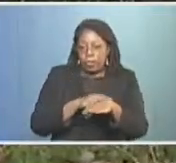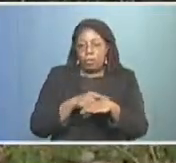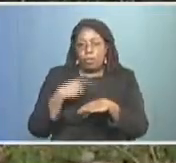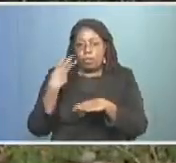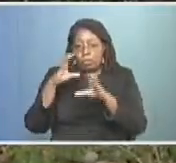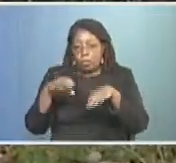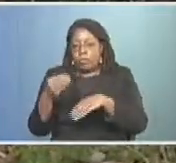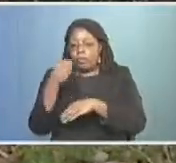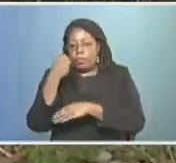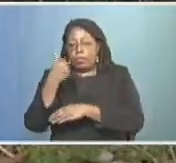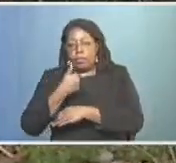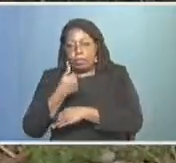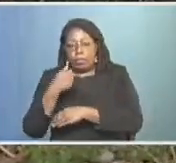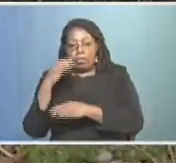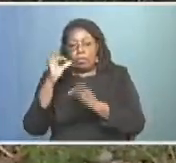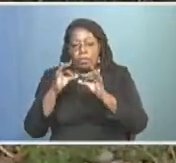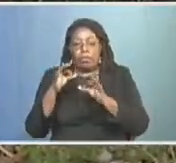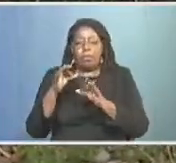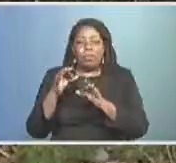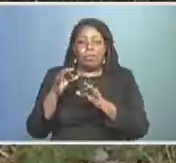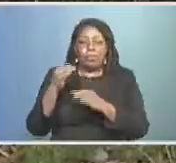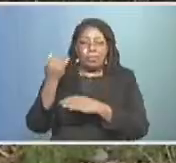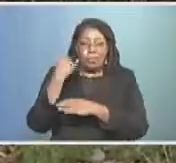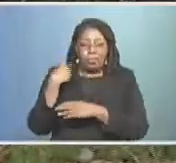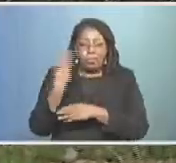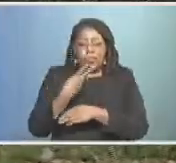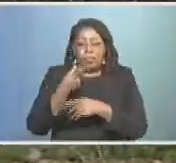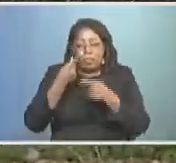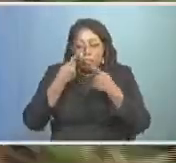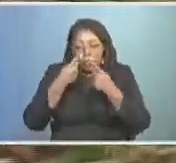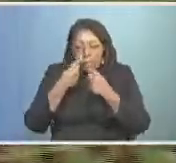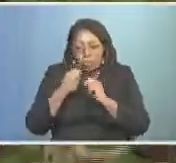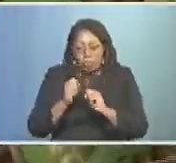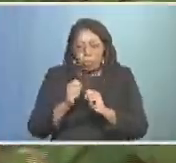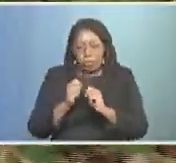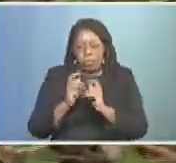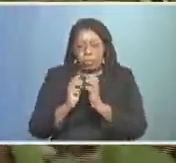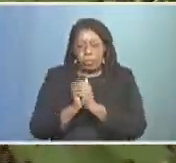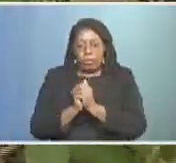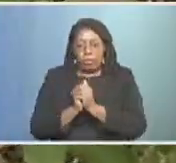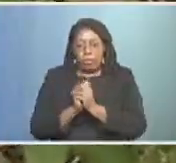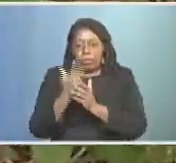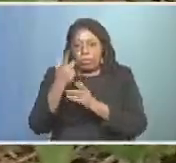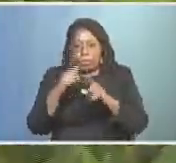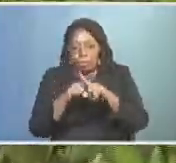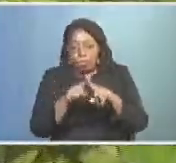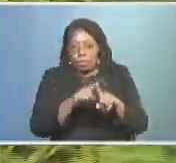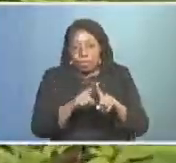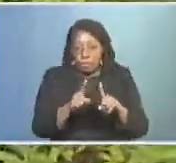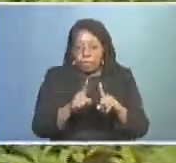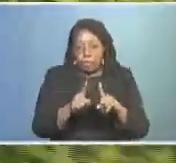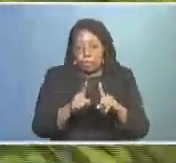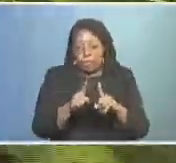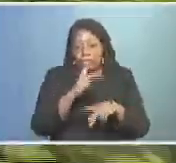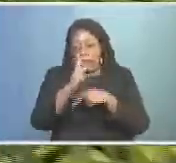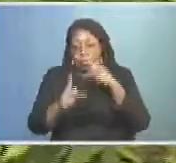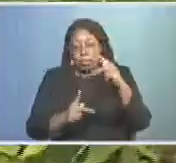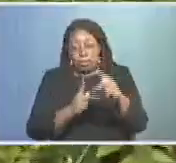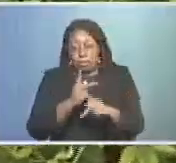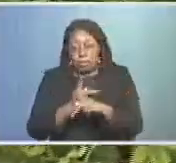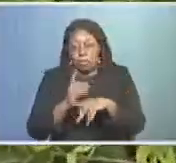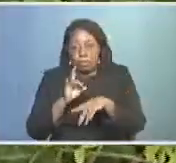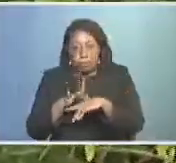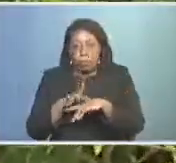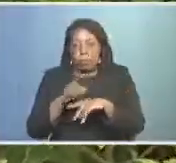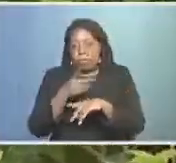ourselves if we all make the effort just to plant some seeds, put some seeds in the ground. With 3 sets of pumpkin harvesting to do, the Fergusons have